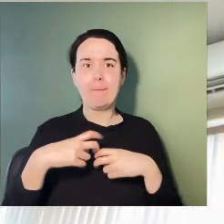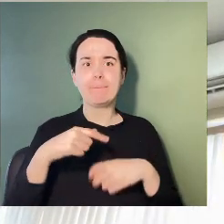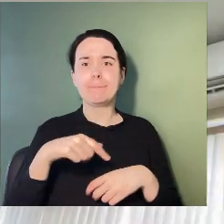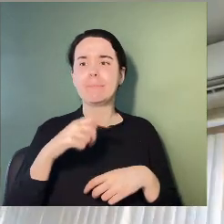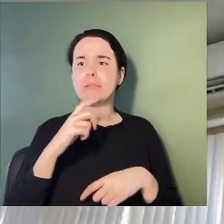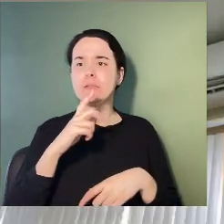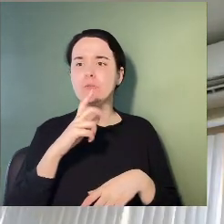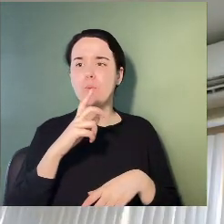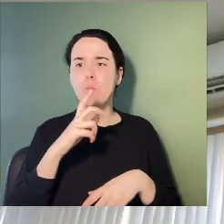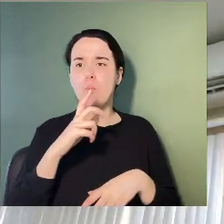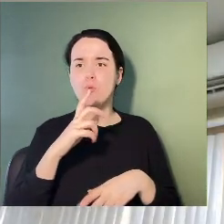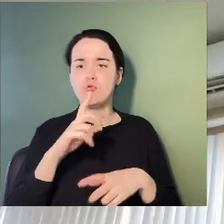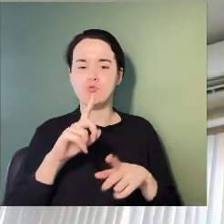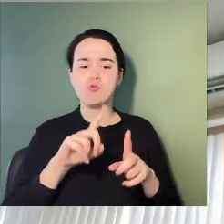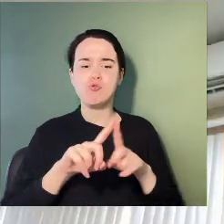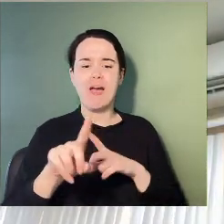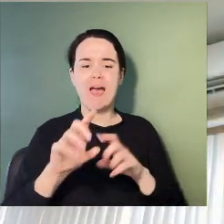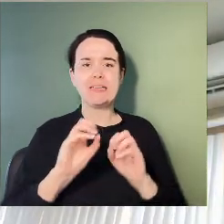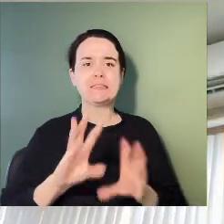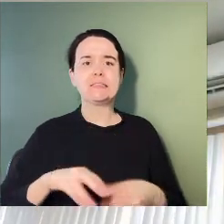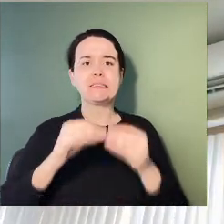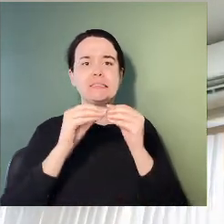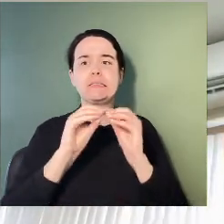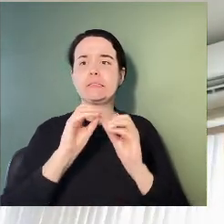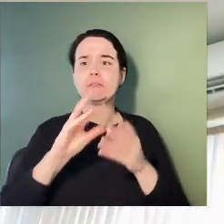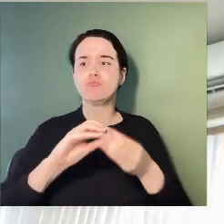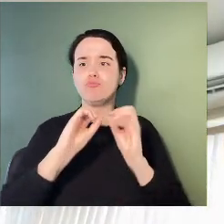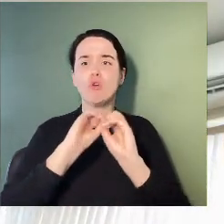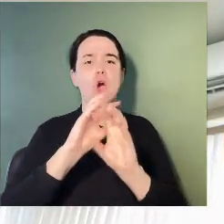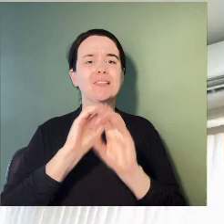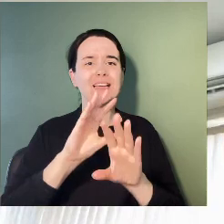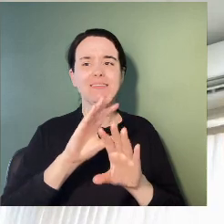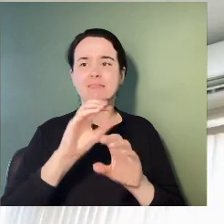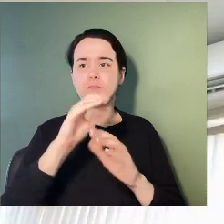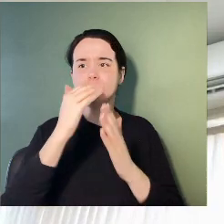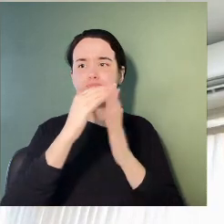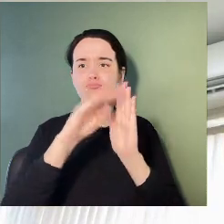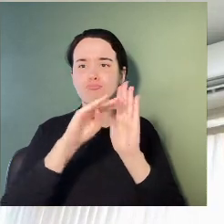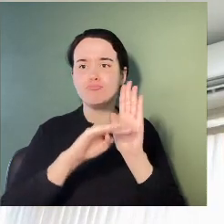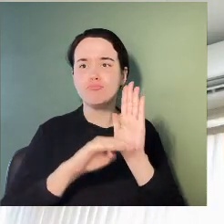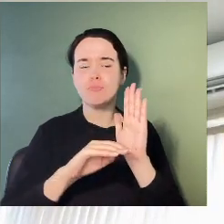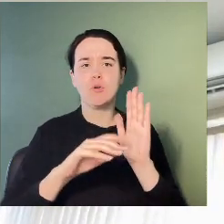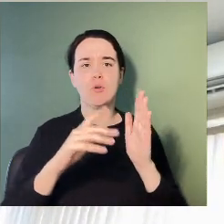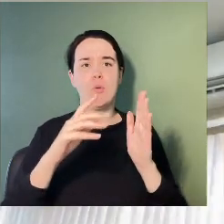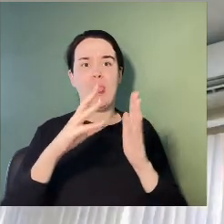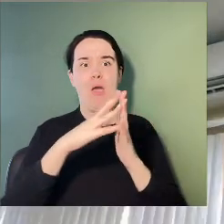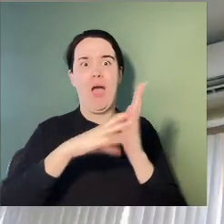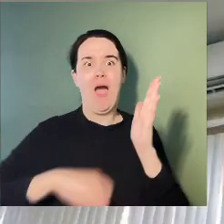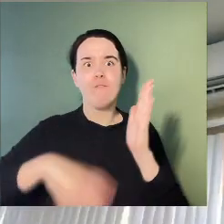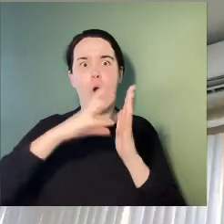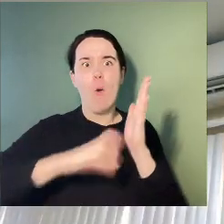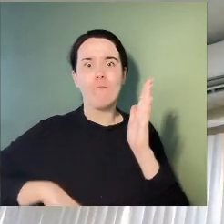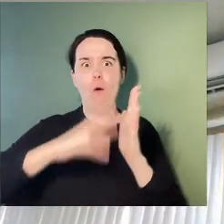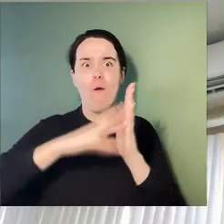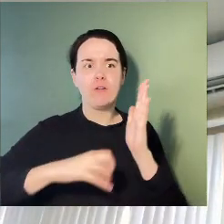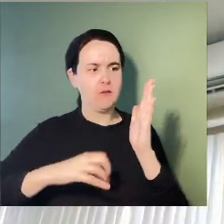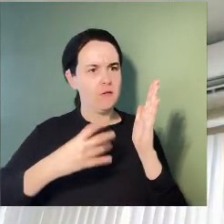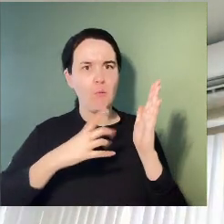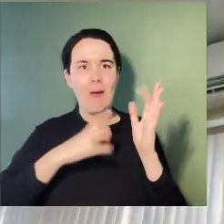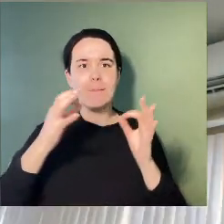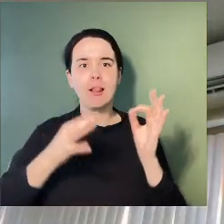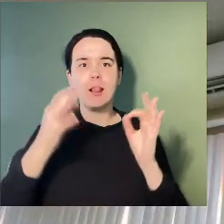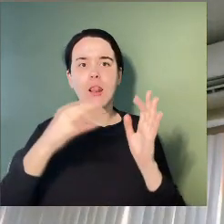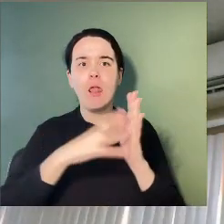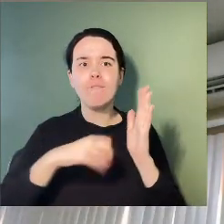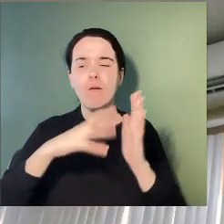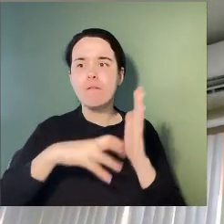up without it actually being taken down. We've struggled for years. Not,